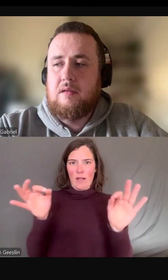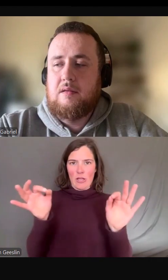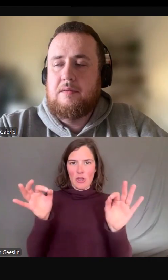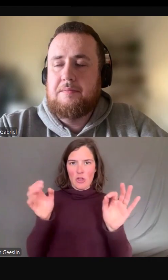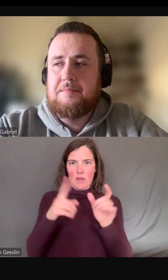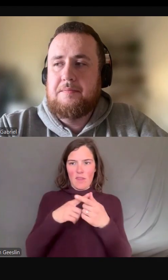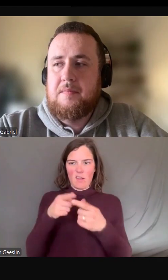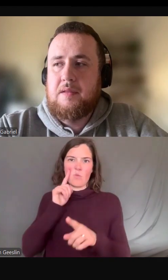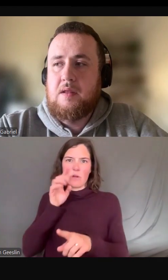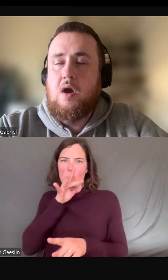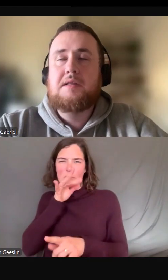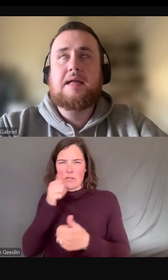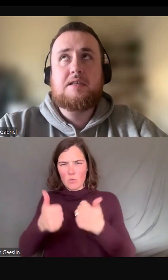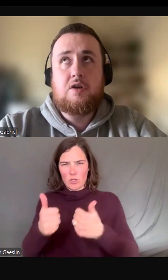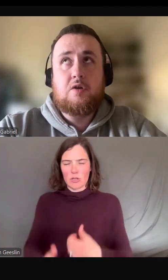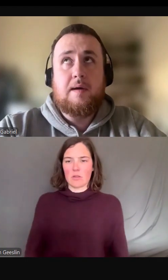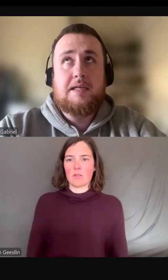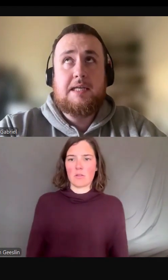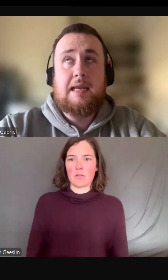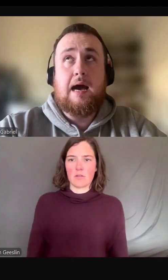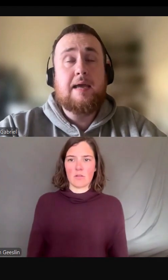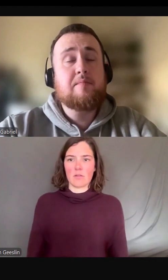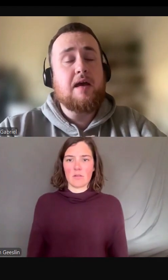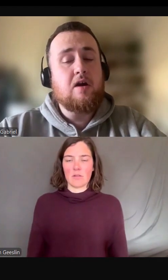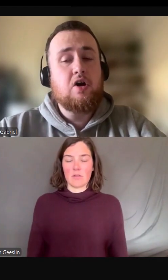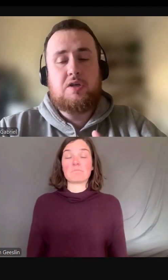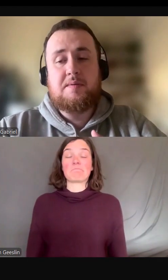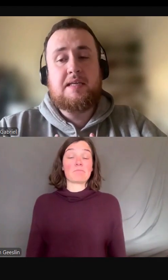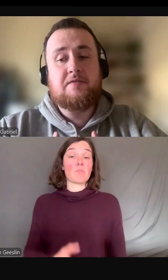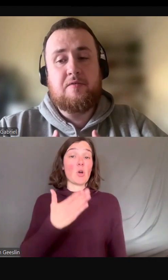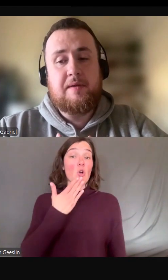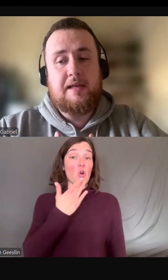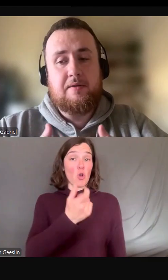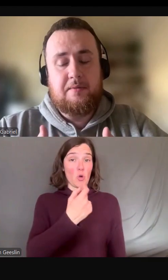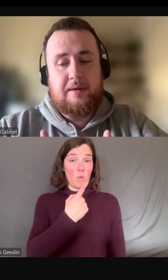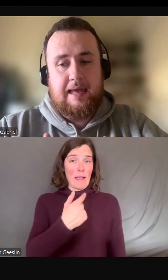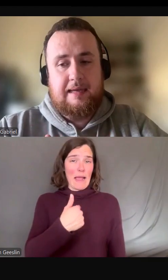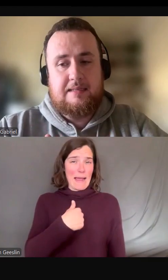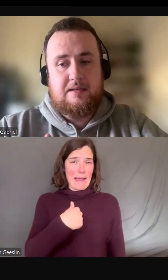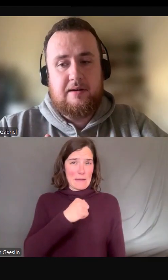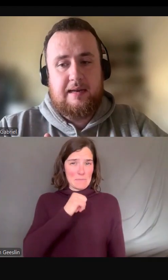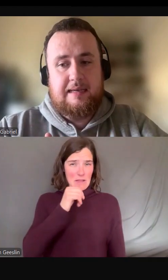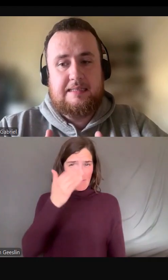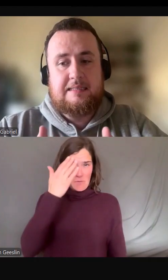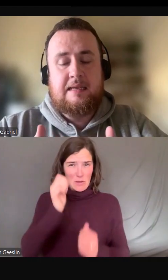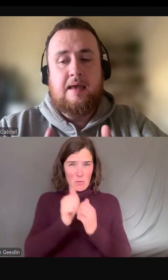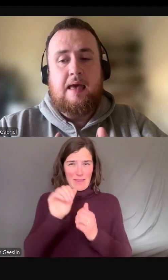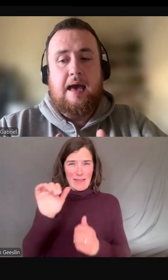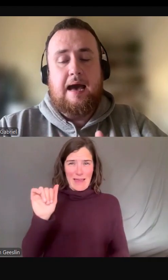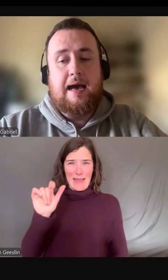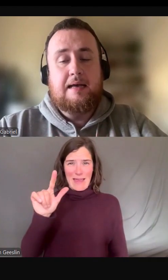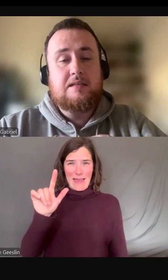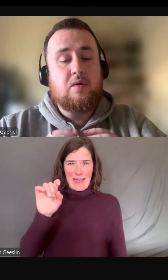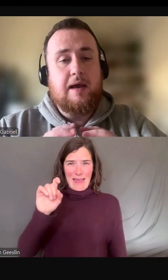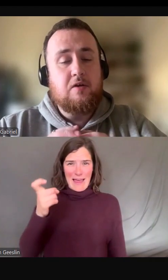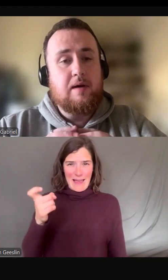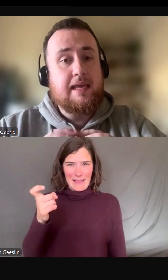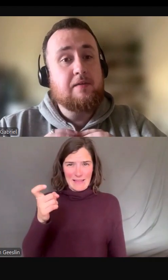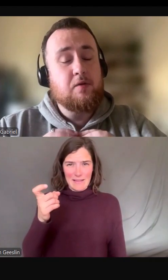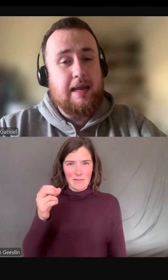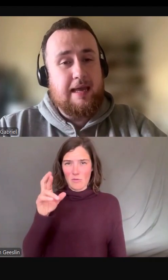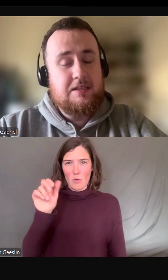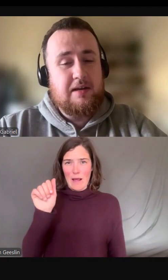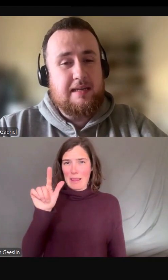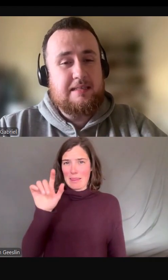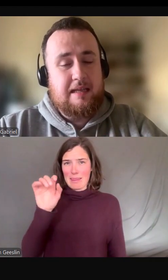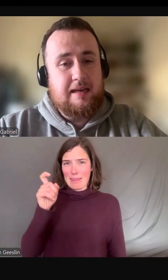fine as well? That's a good question. I'm not 100% familiar with Alex or Alexis, so I don't want to give you